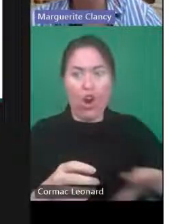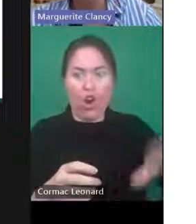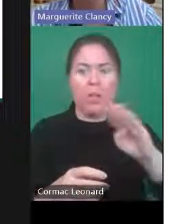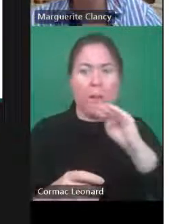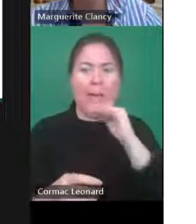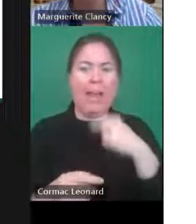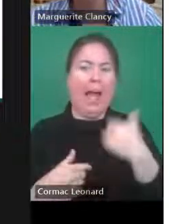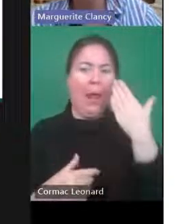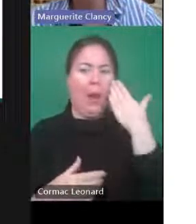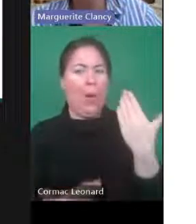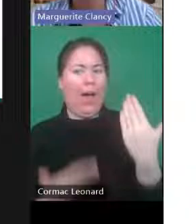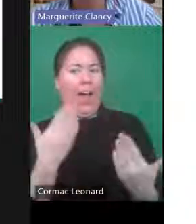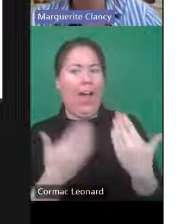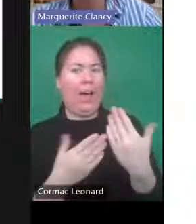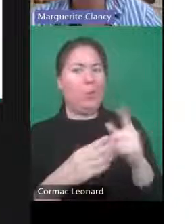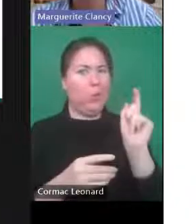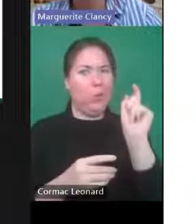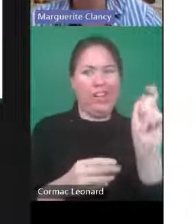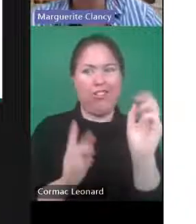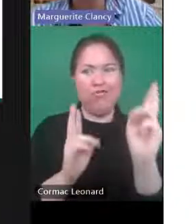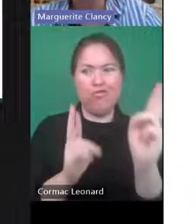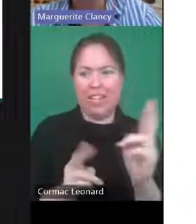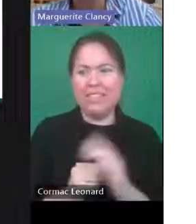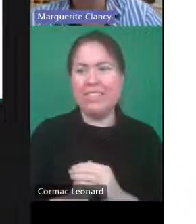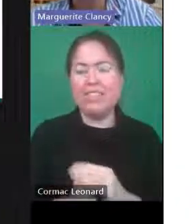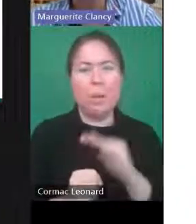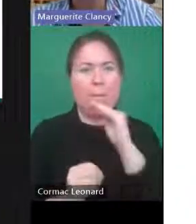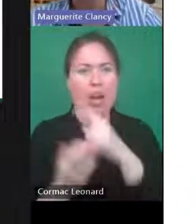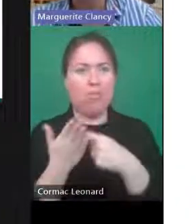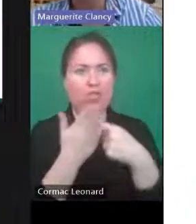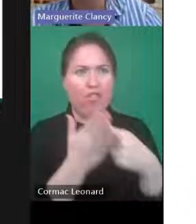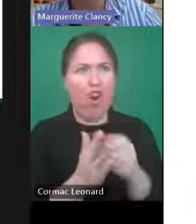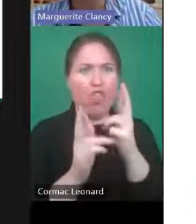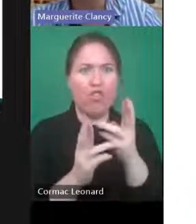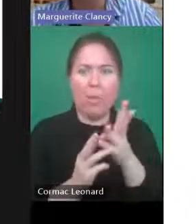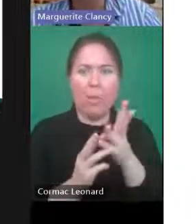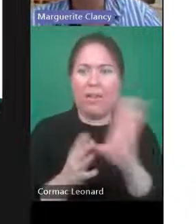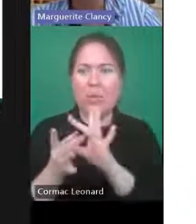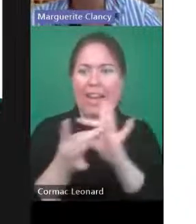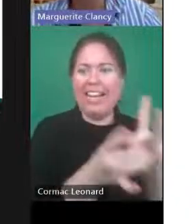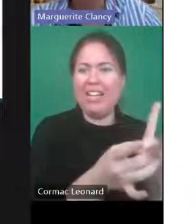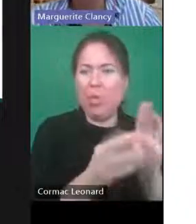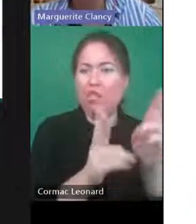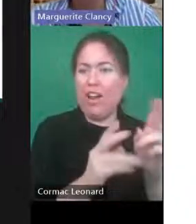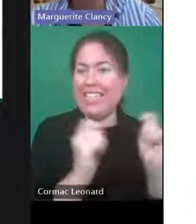make an appropriate referral through the appropriate pathway into the correct team.